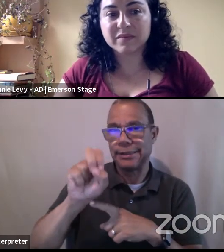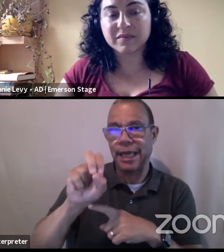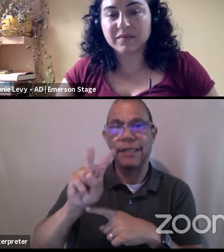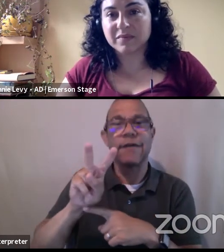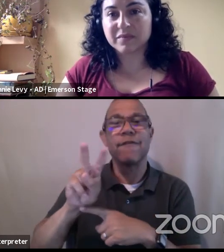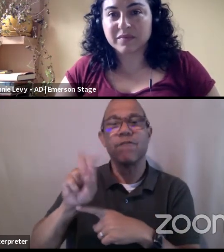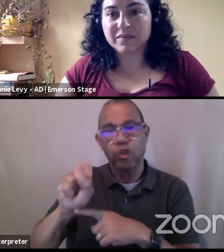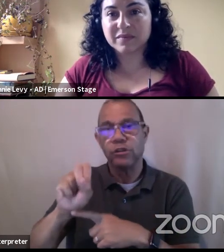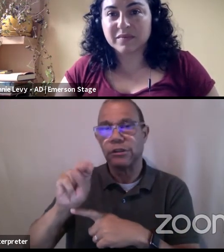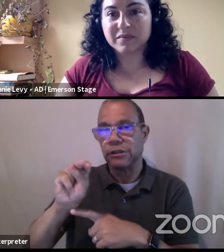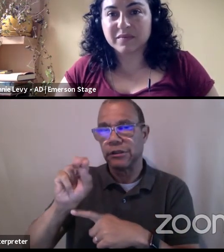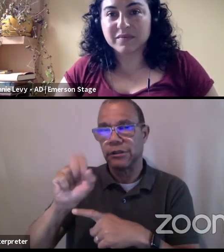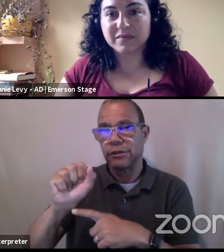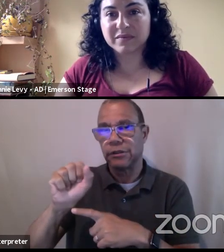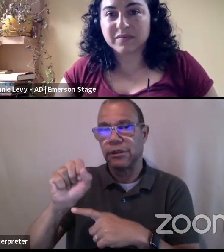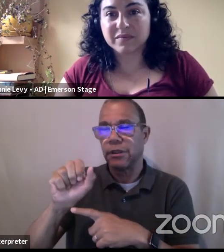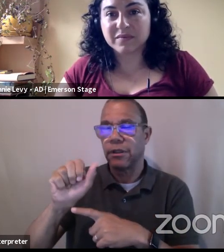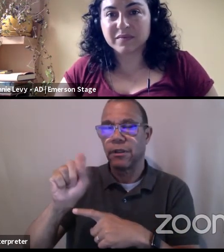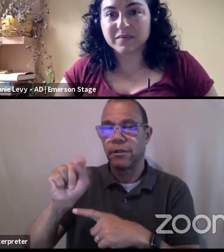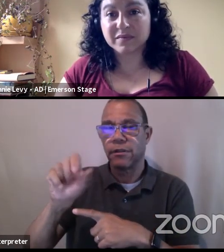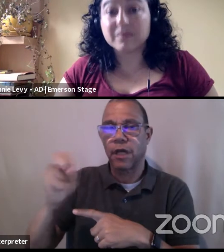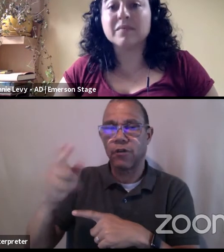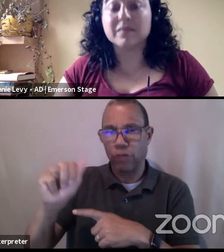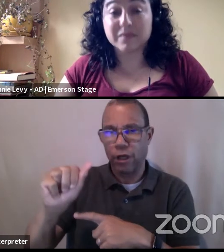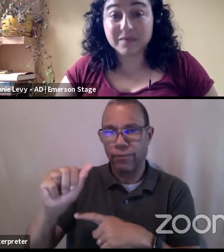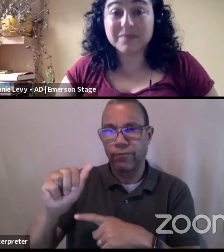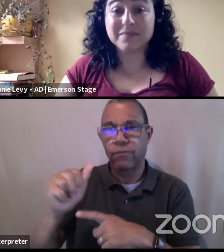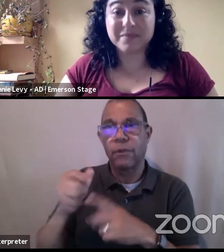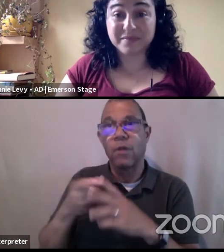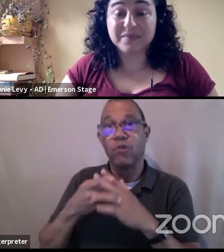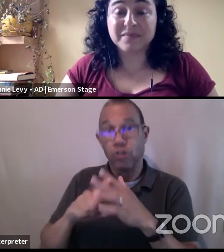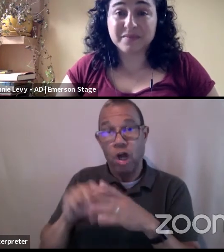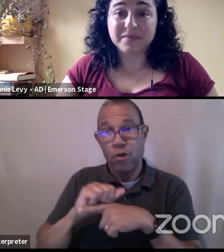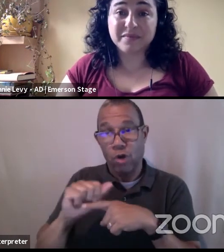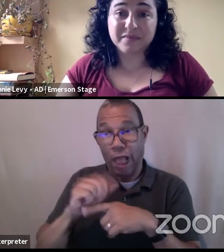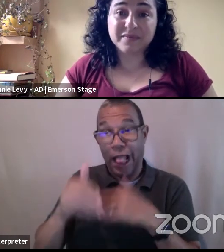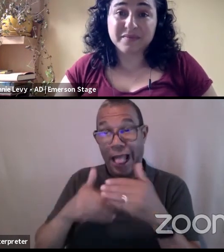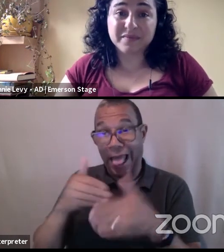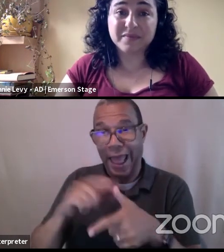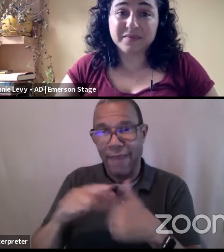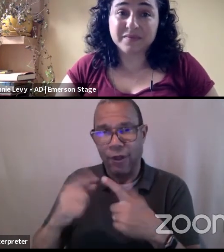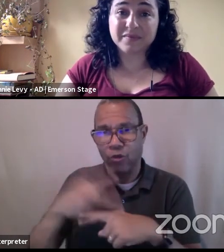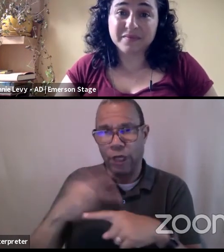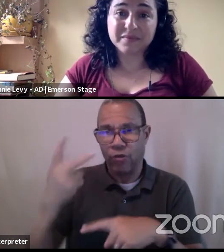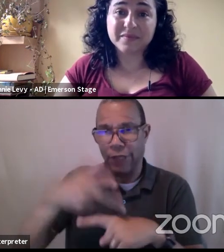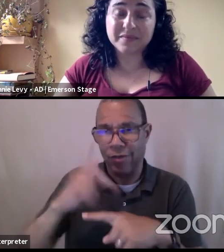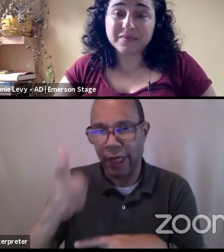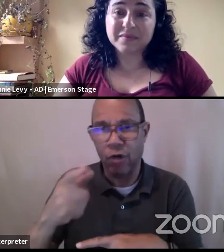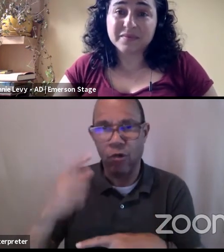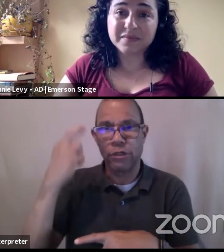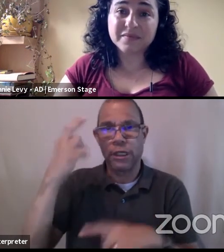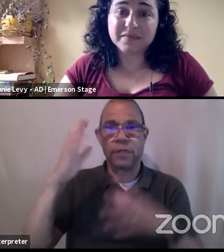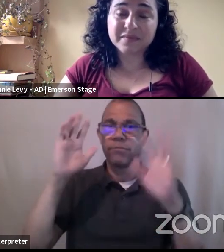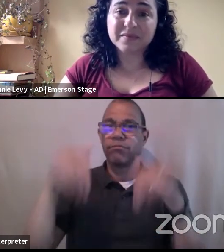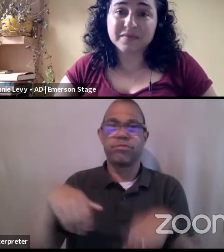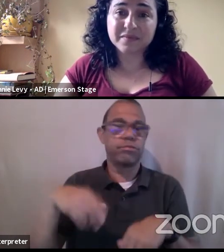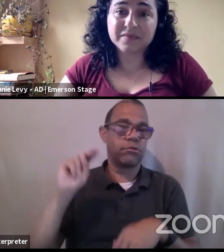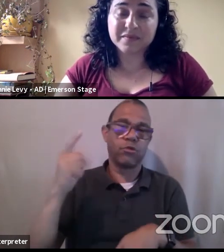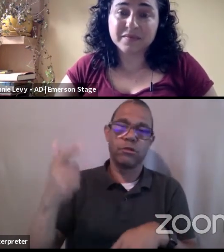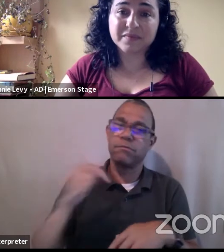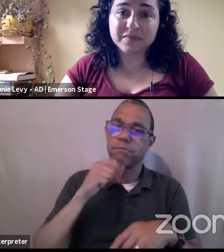before the opening, we understood that it's not working. None of it is working because for the issue that